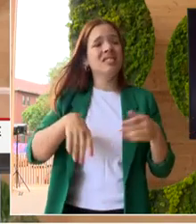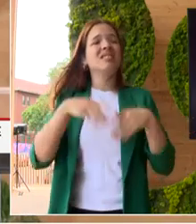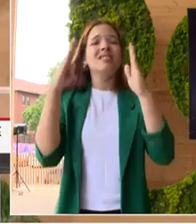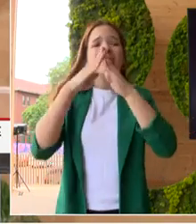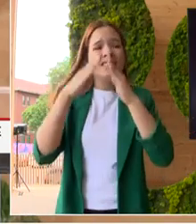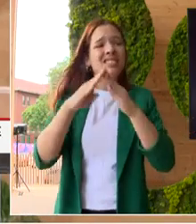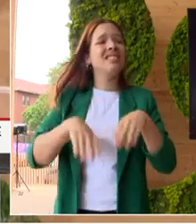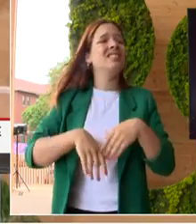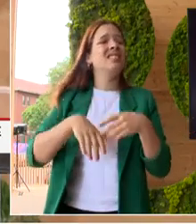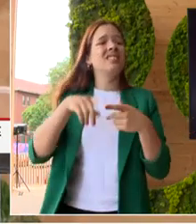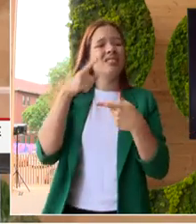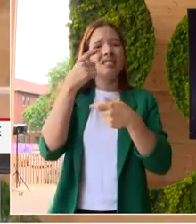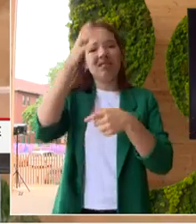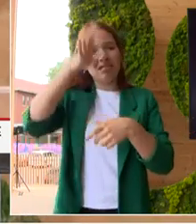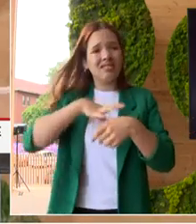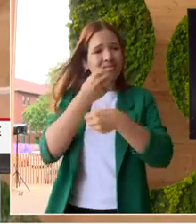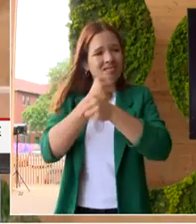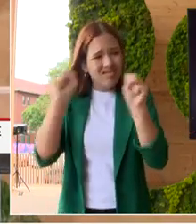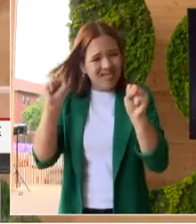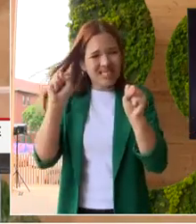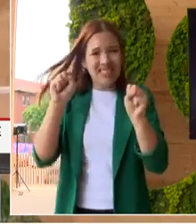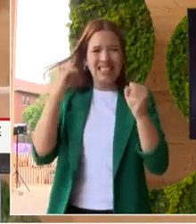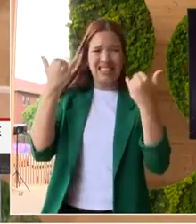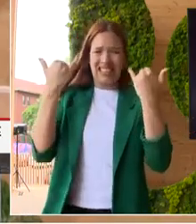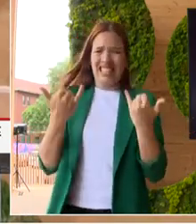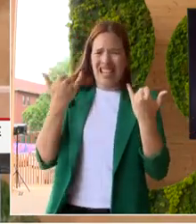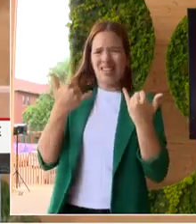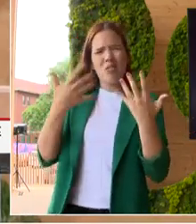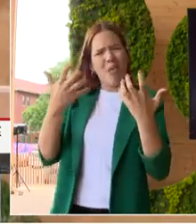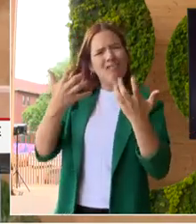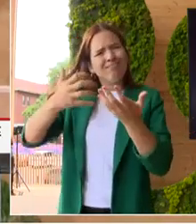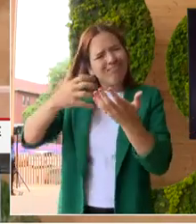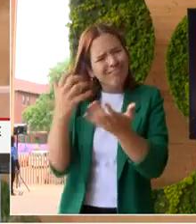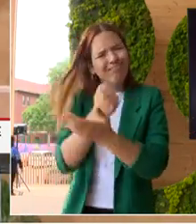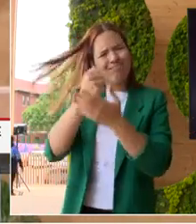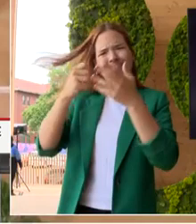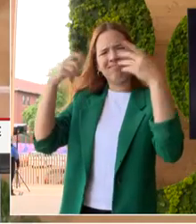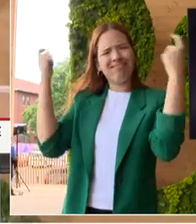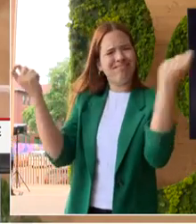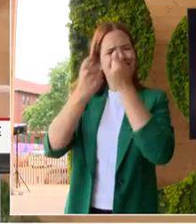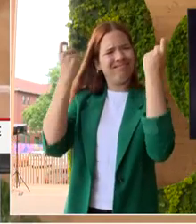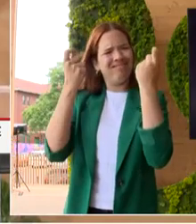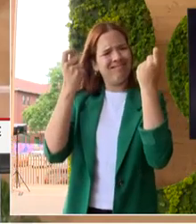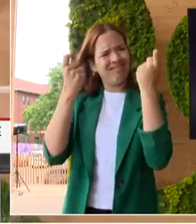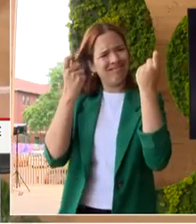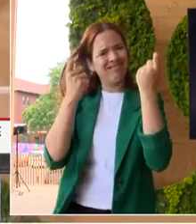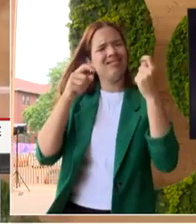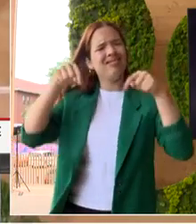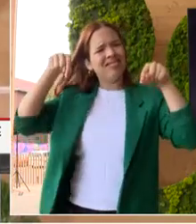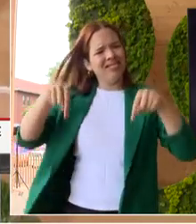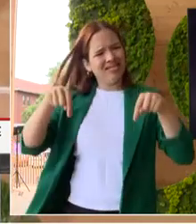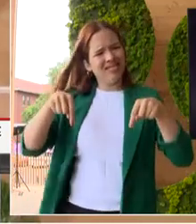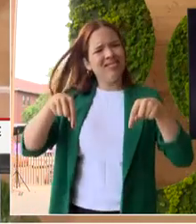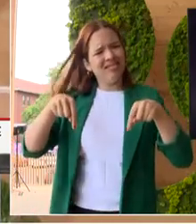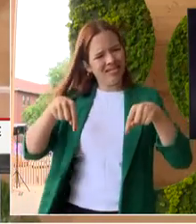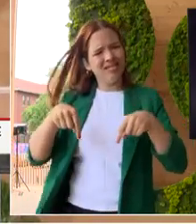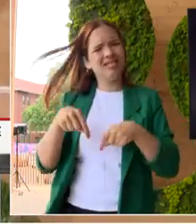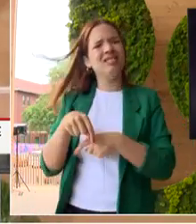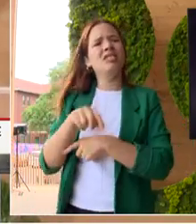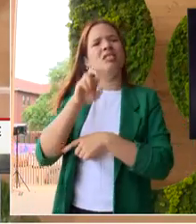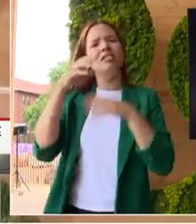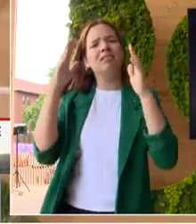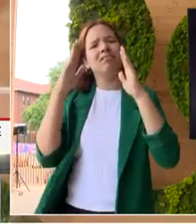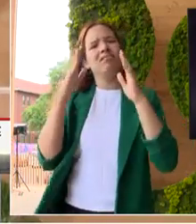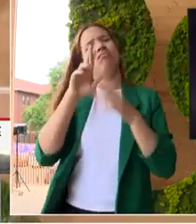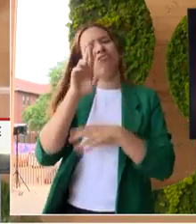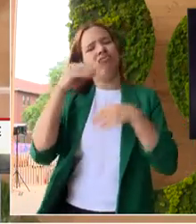Shelter. And today we officially celebrate a brand new 22,000 square foot retail village with